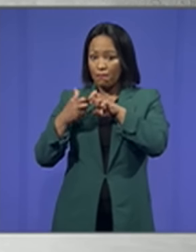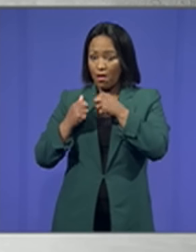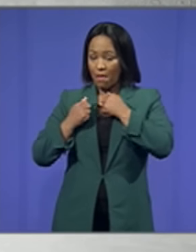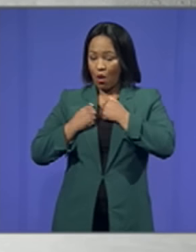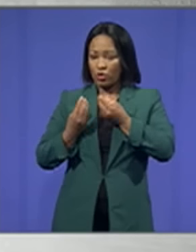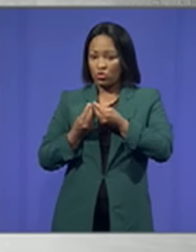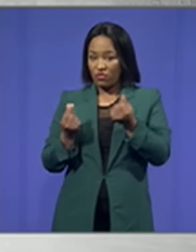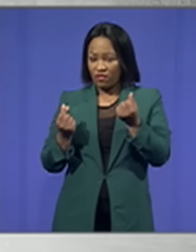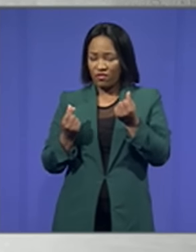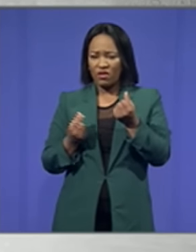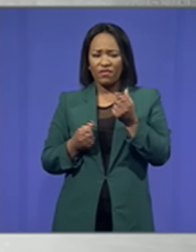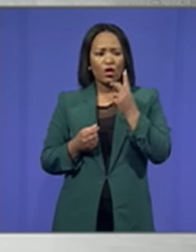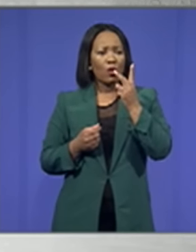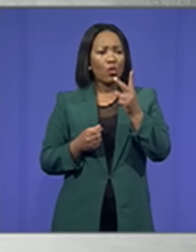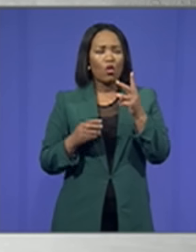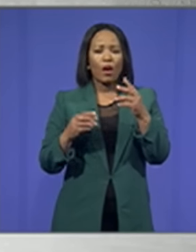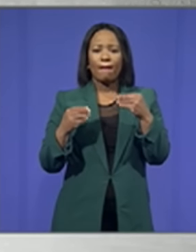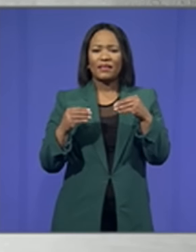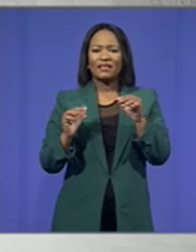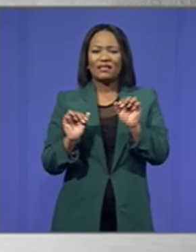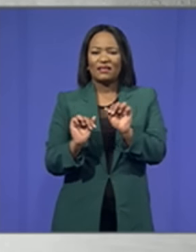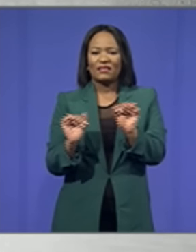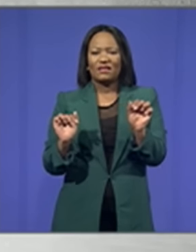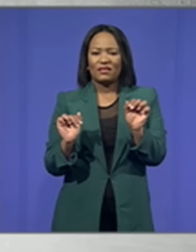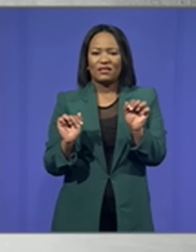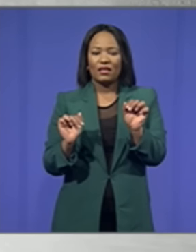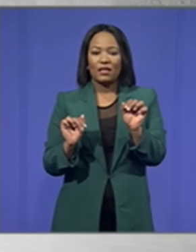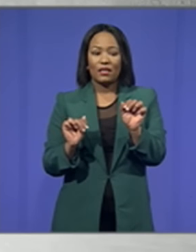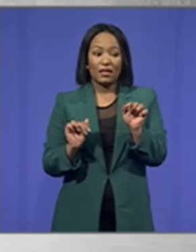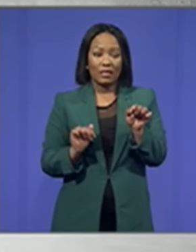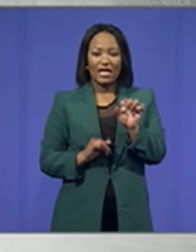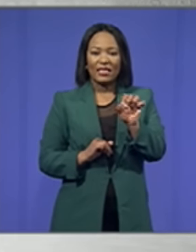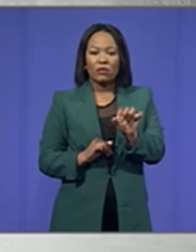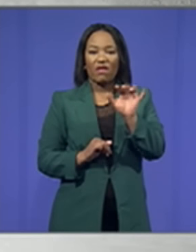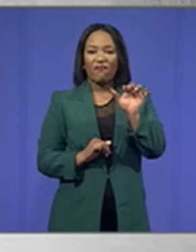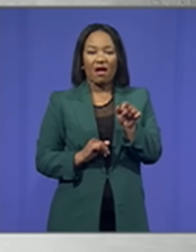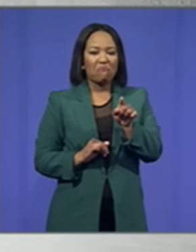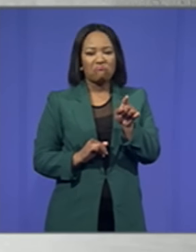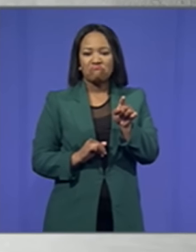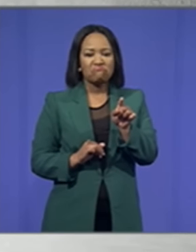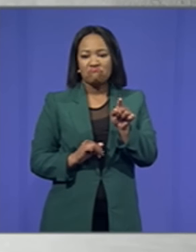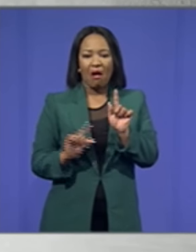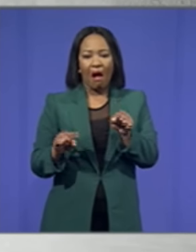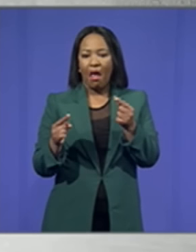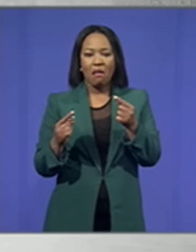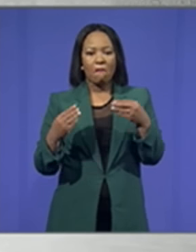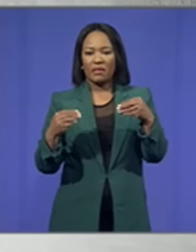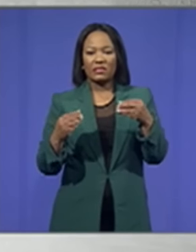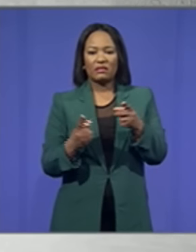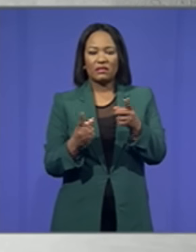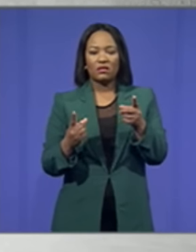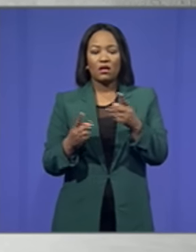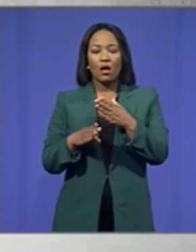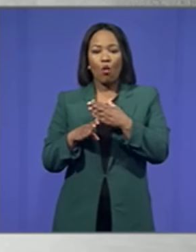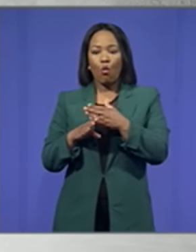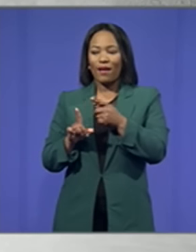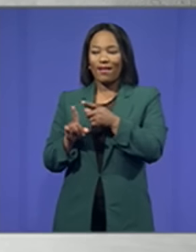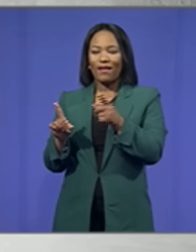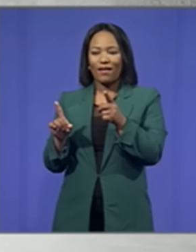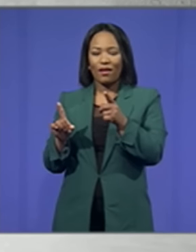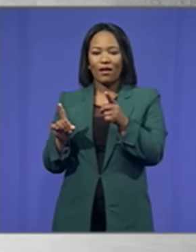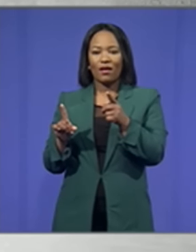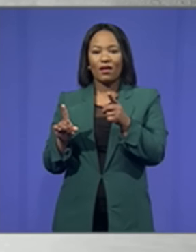ranang ke di business tseo ma Afrika Borwa ke dinga khona ho di rana. Ba sebetsa mesebetsi ena o thweng ke